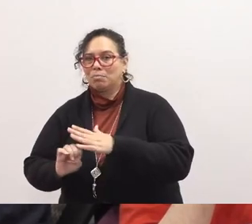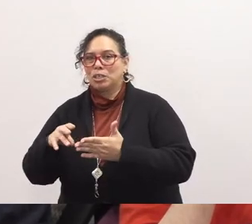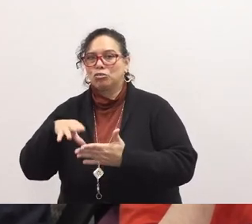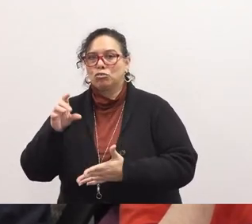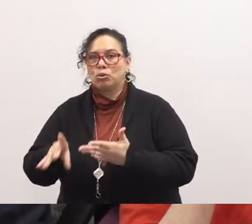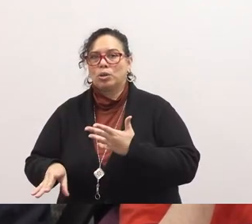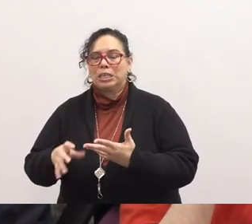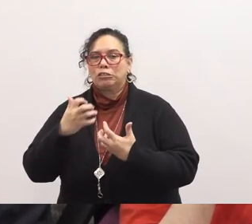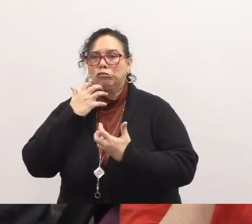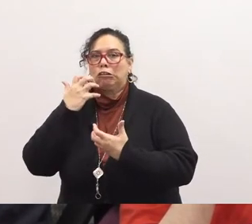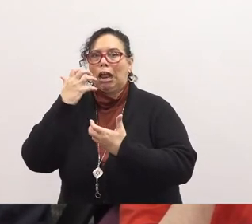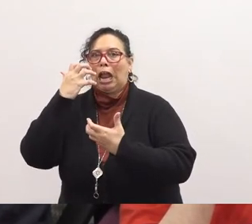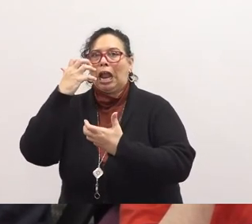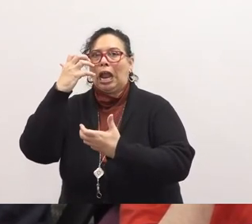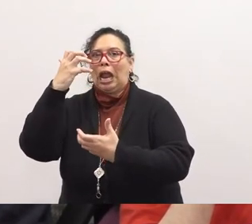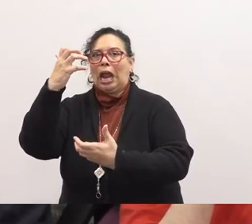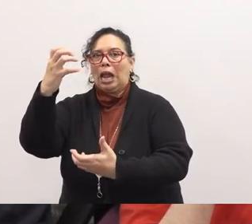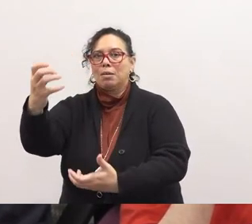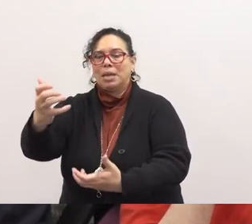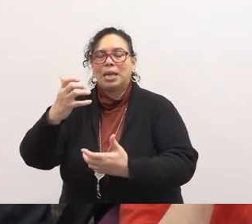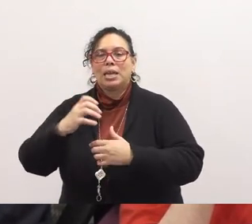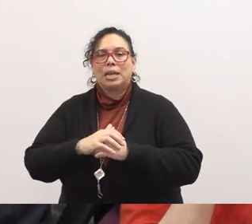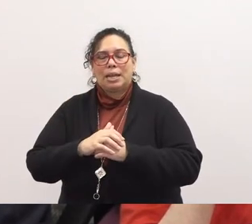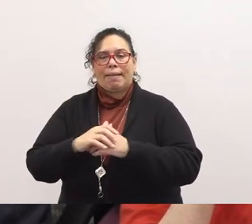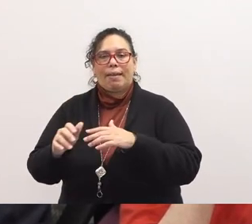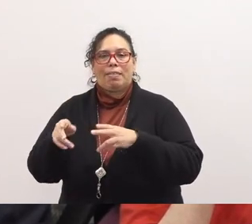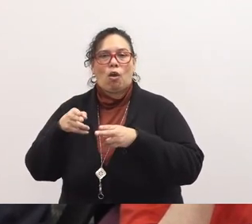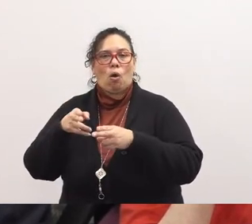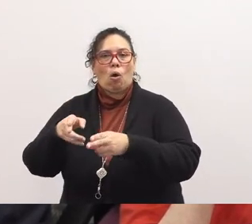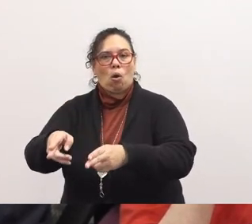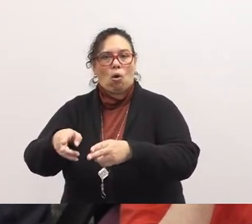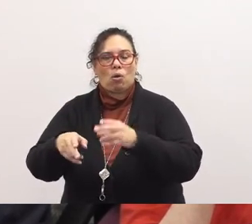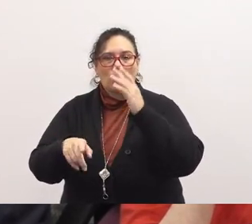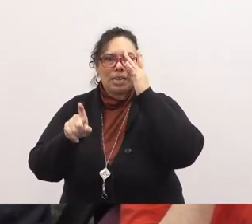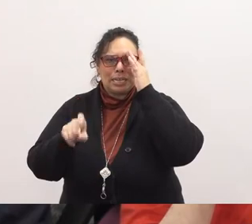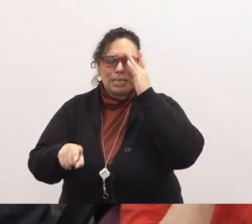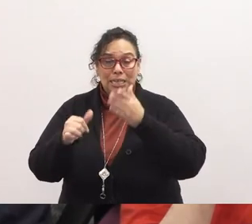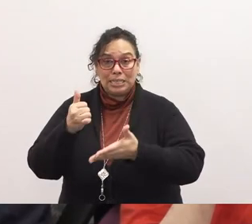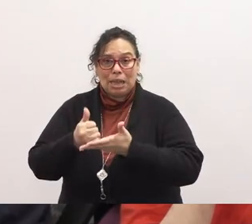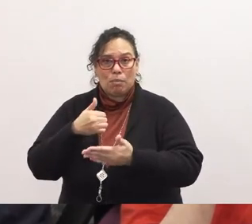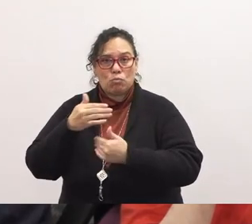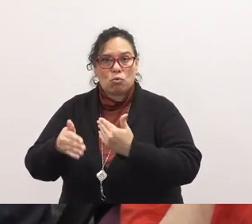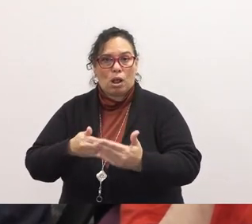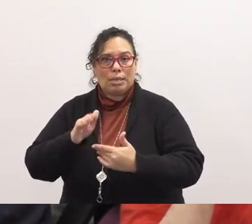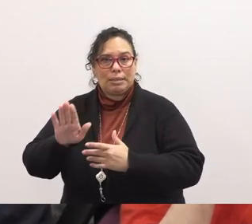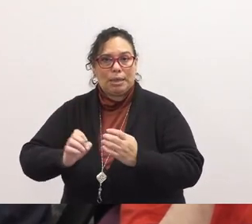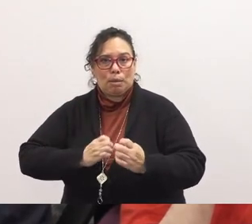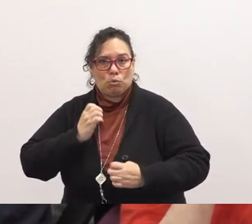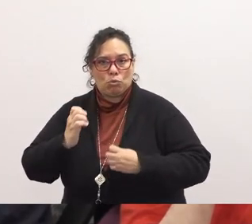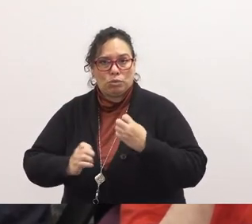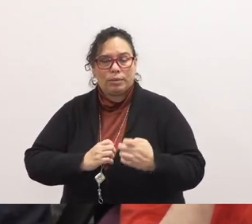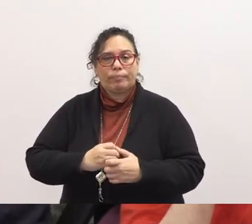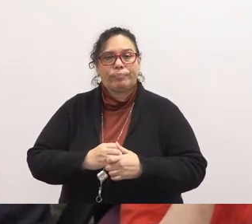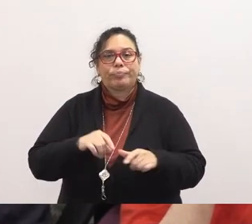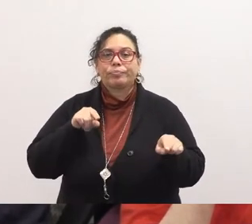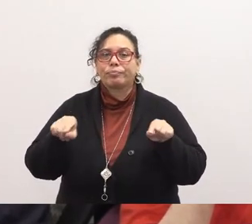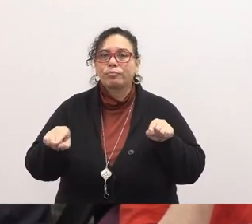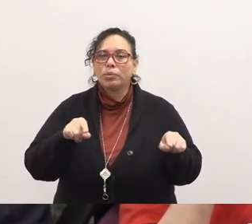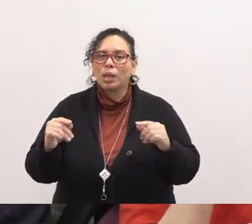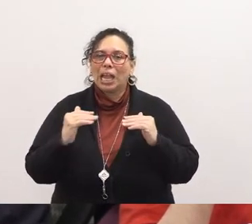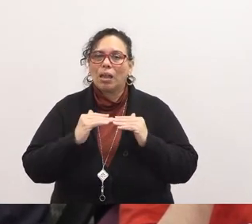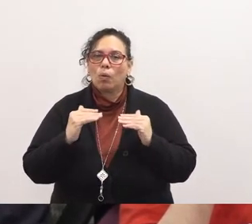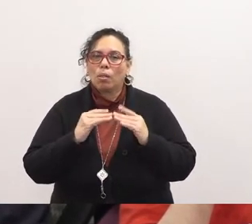that is screaming to the top of his lungs in the elementary hallway and needs help processing his emotions. Both of them are